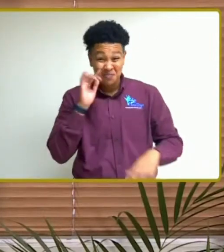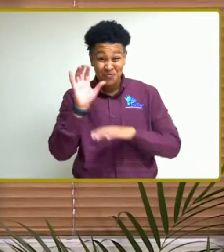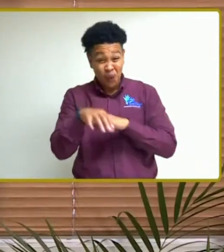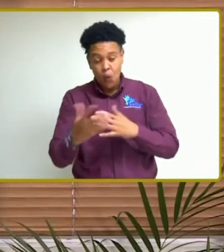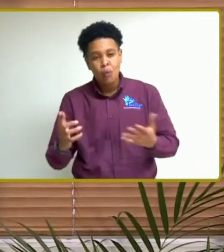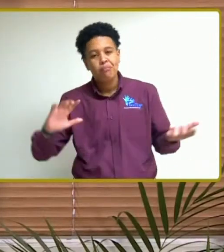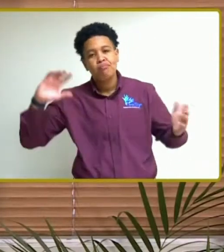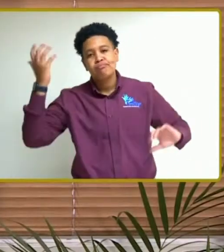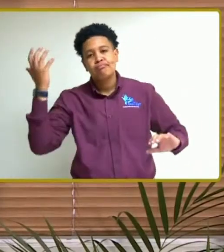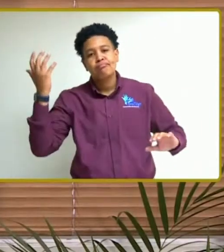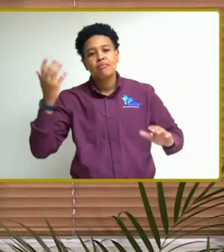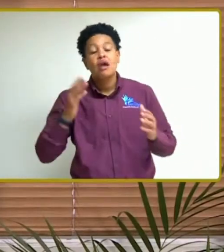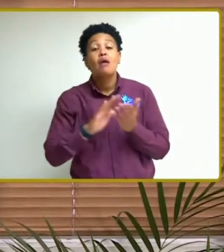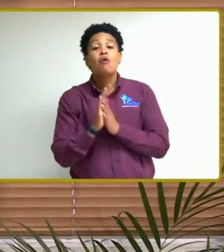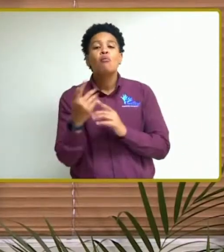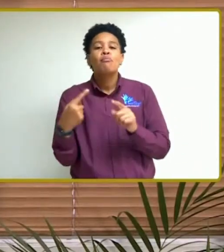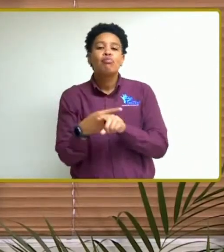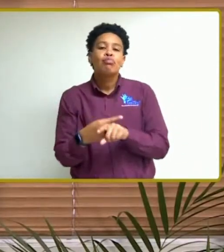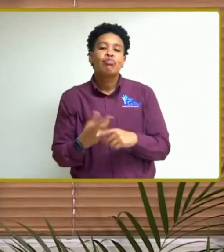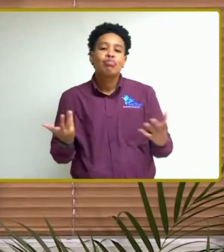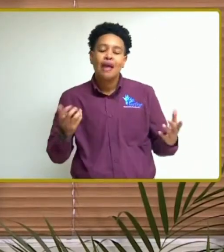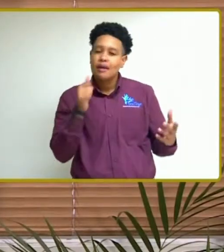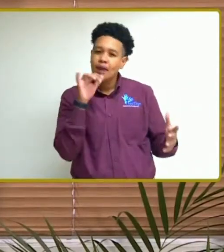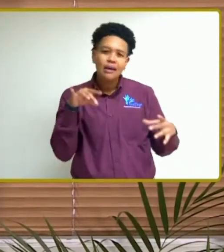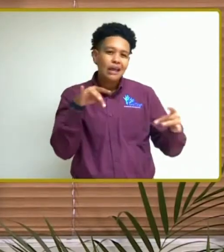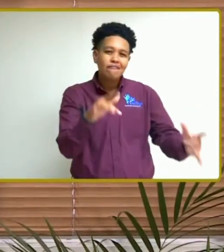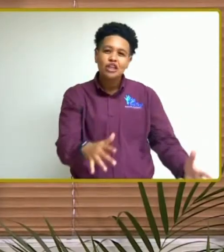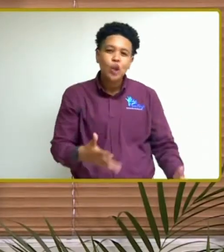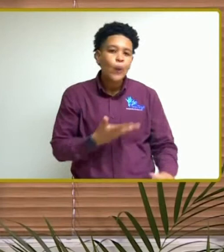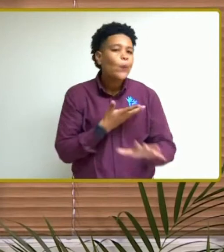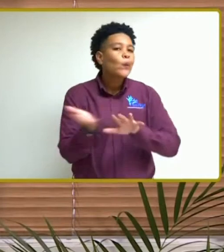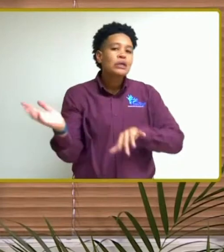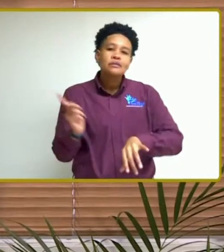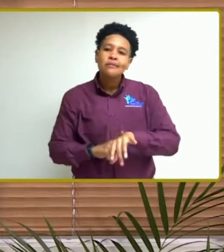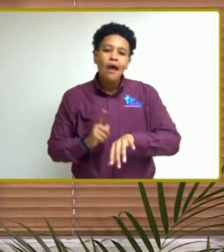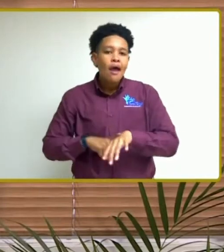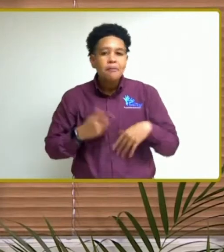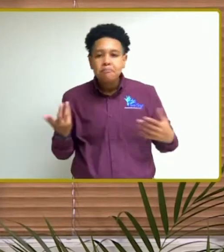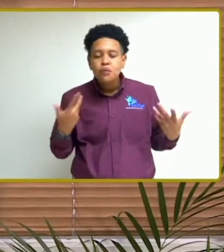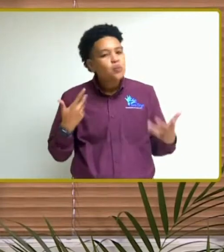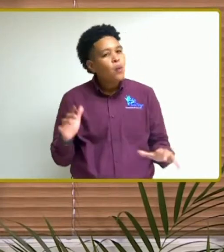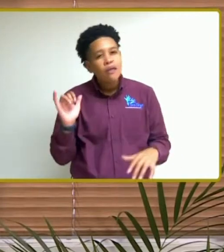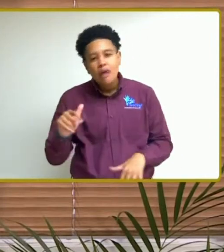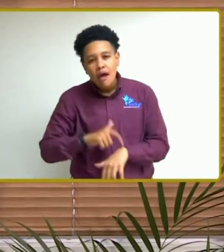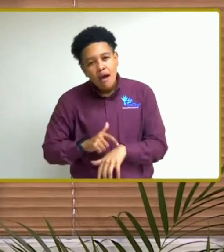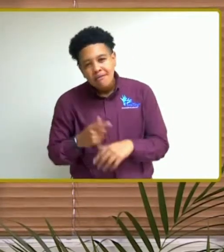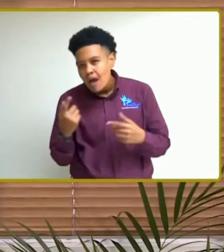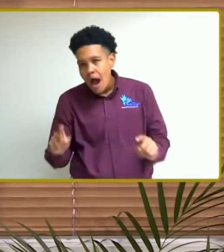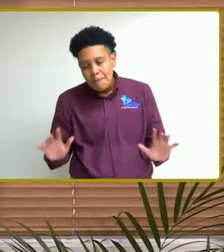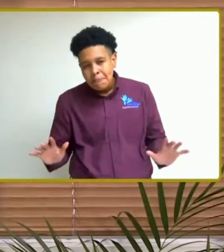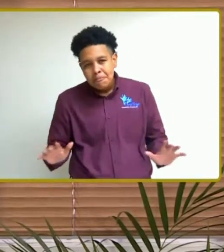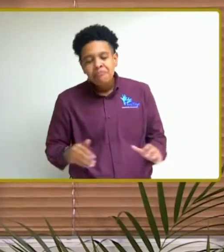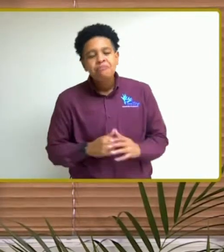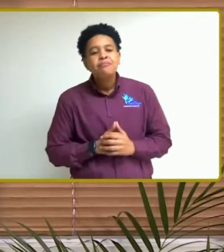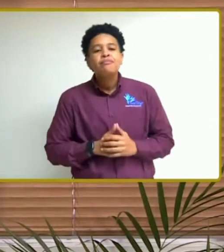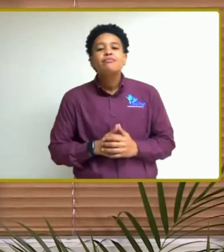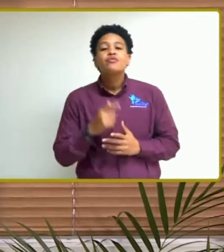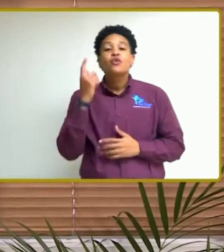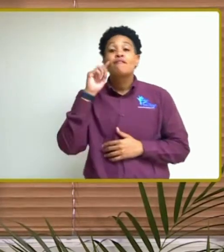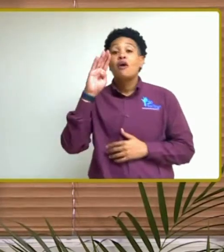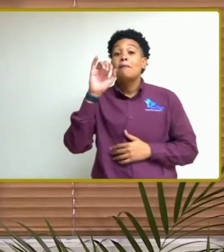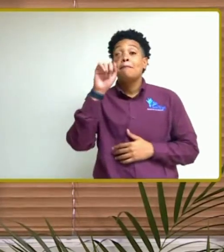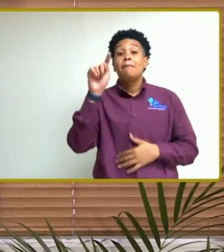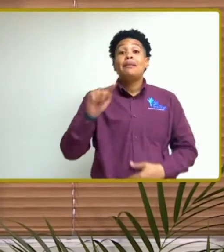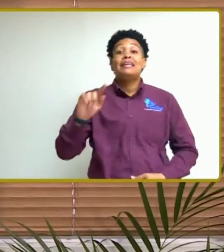becomes counterproductive and inefficient, and we would rather not have that. So for the Blitz Center that